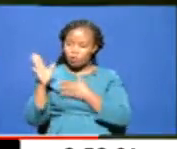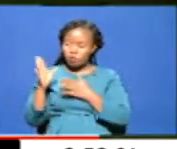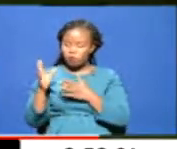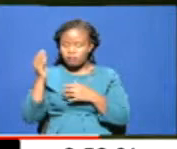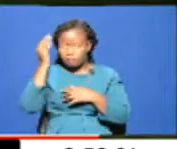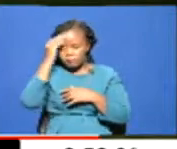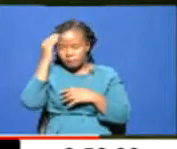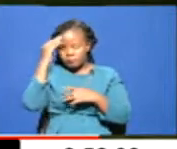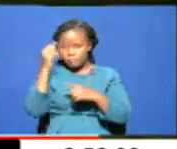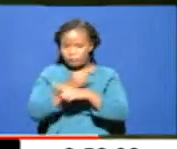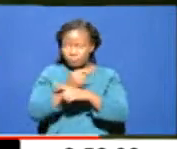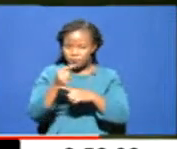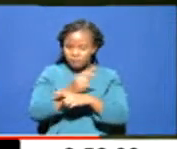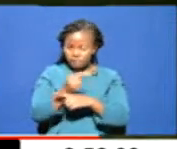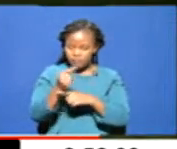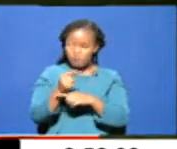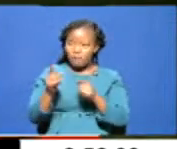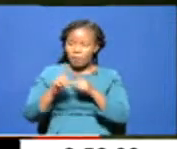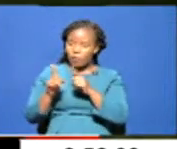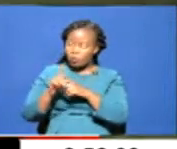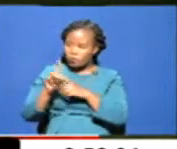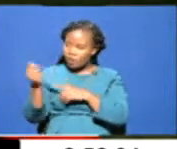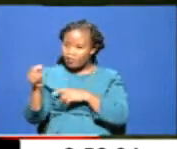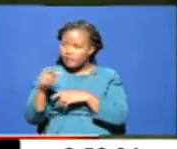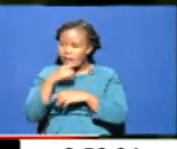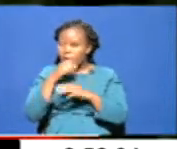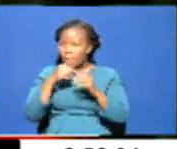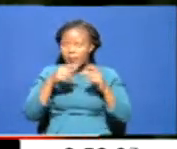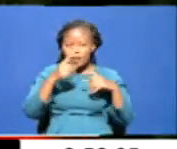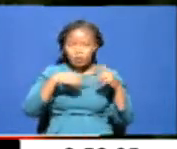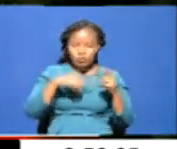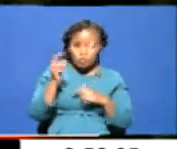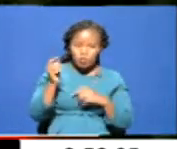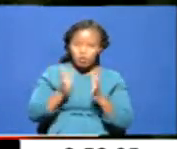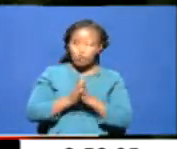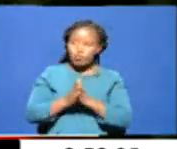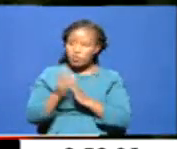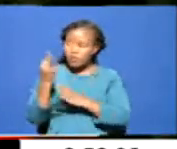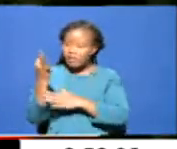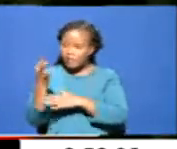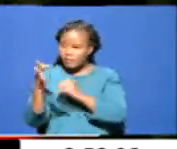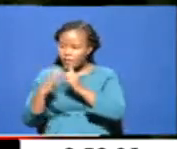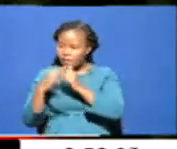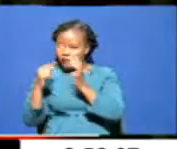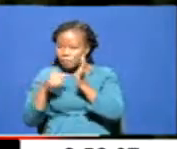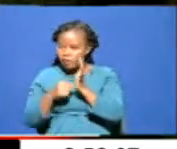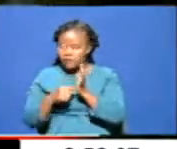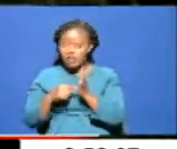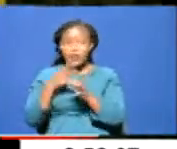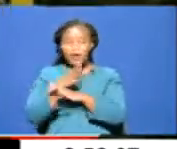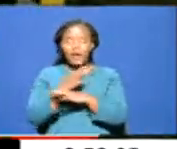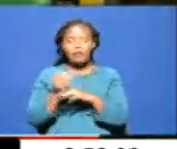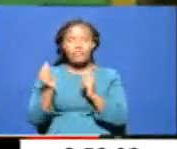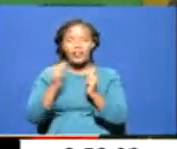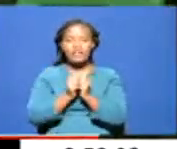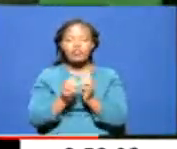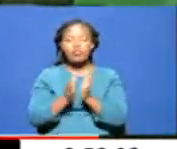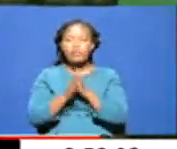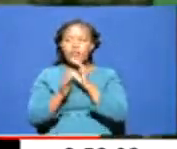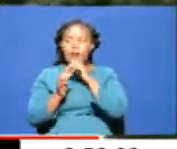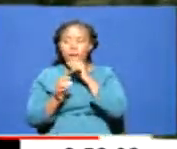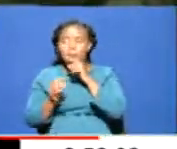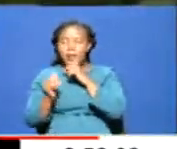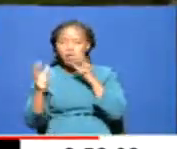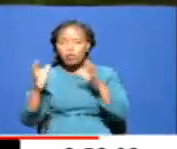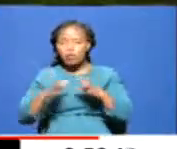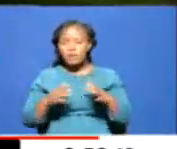Handicap 15 George Choge was the men's winner with a count back score of 38 points after tying in the same points with men's runners-up Handicap 6